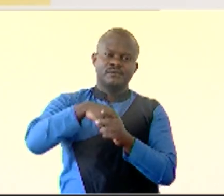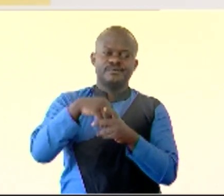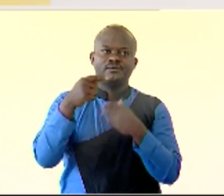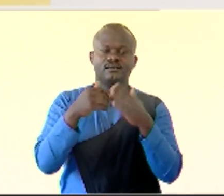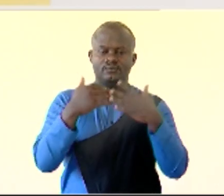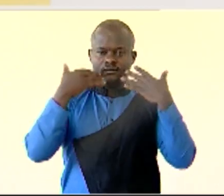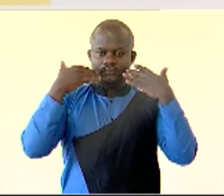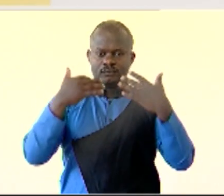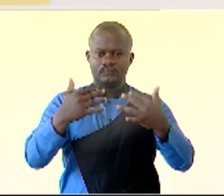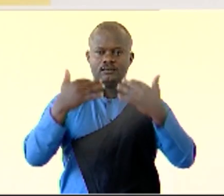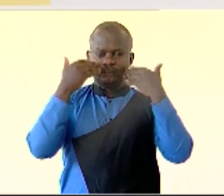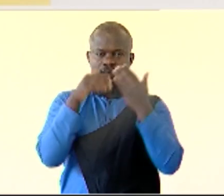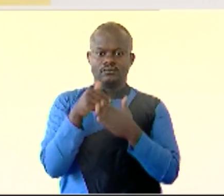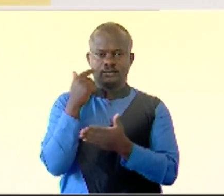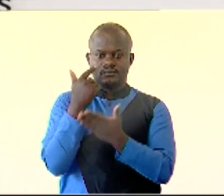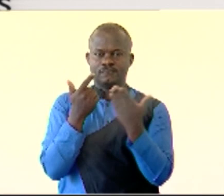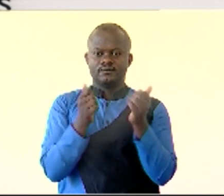or the nasal passages.